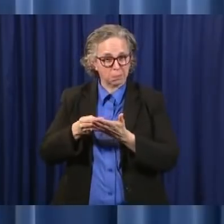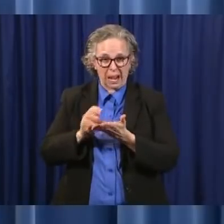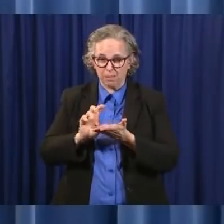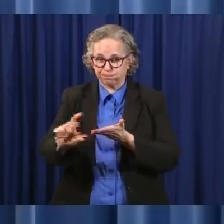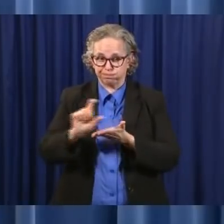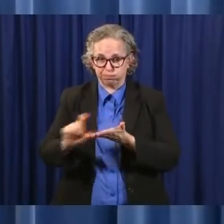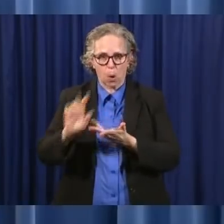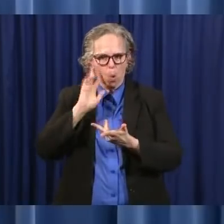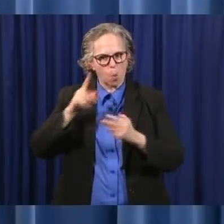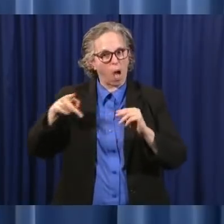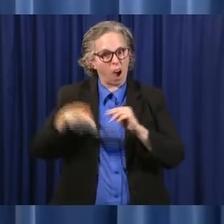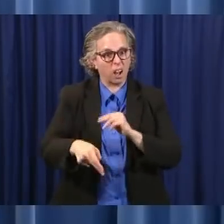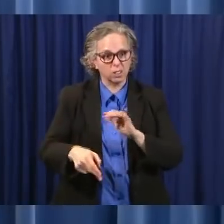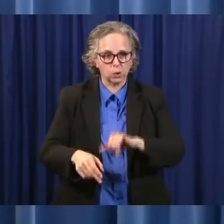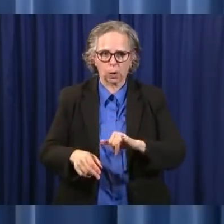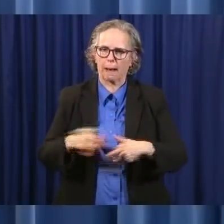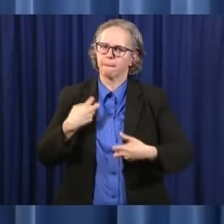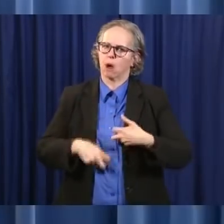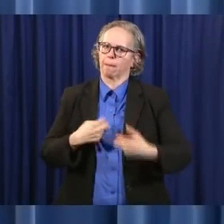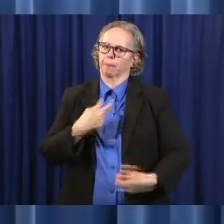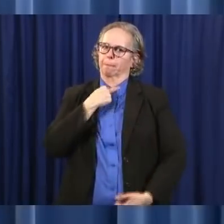problem. Thank you, Governor.